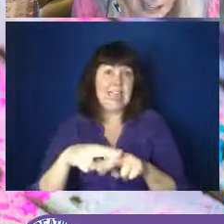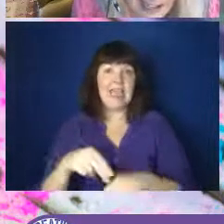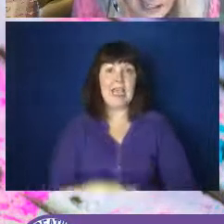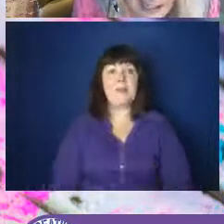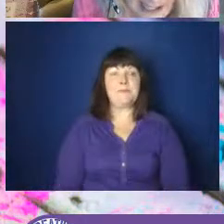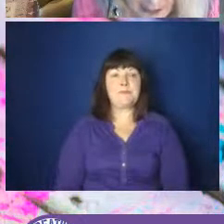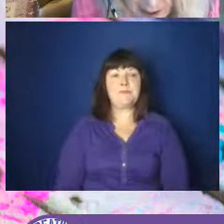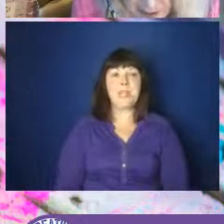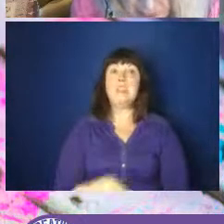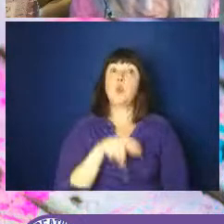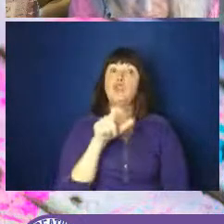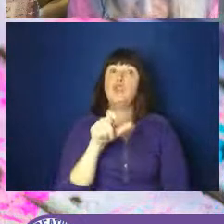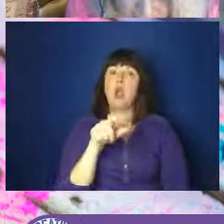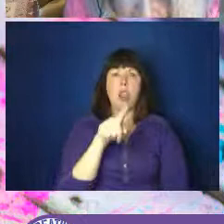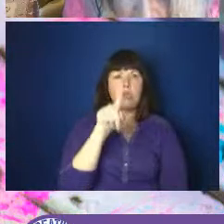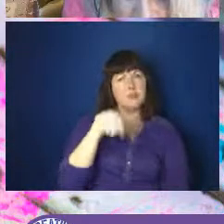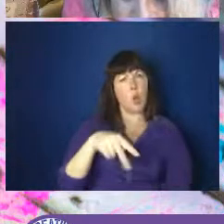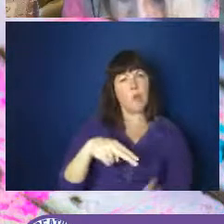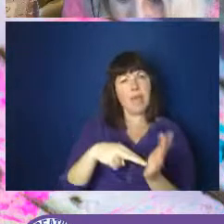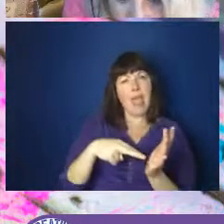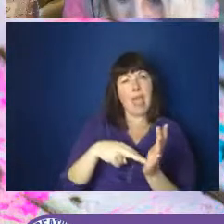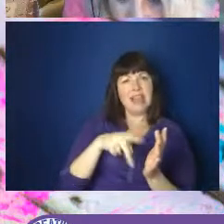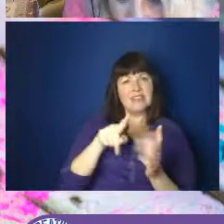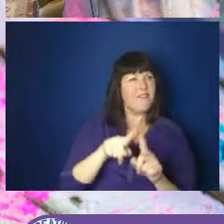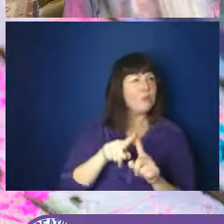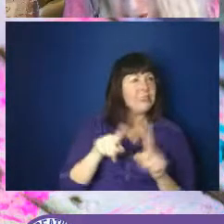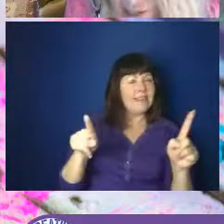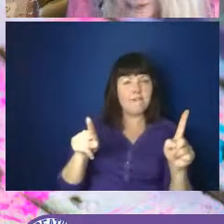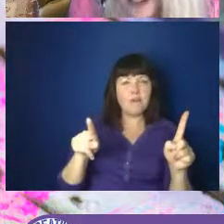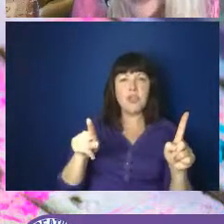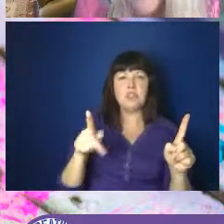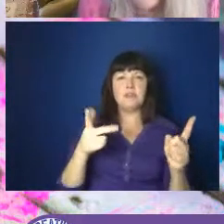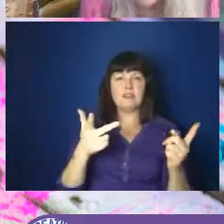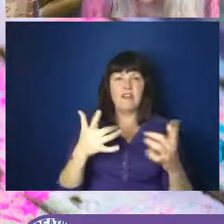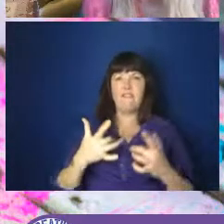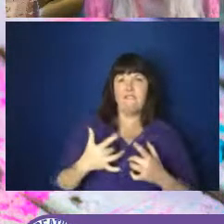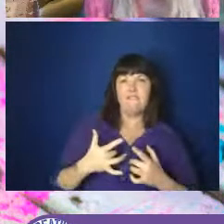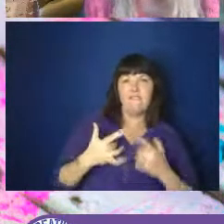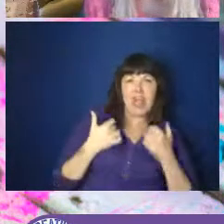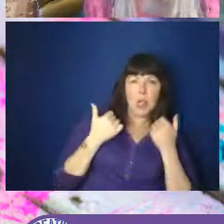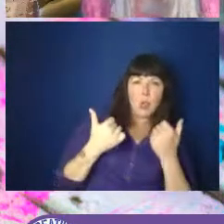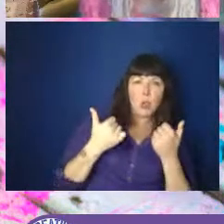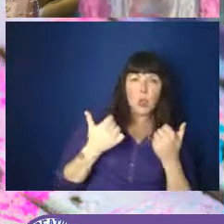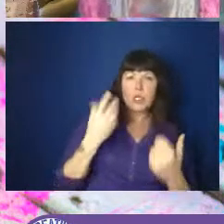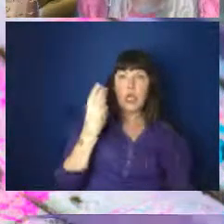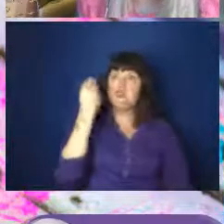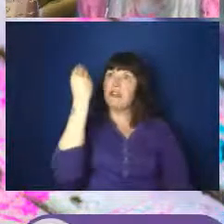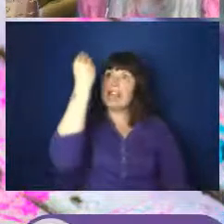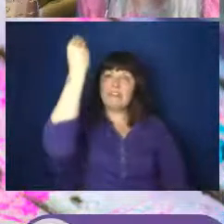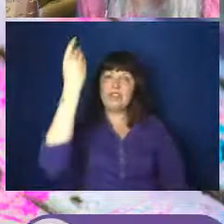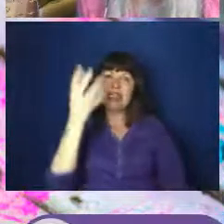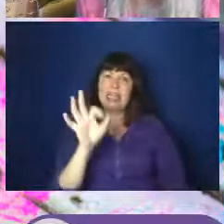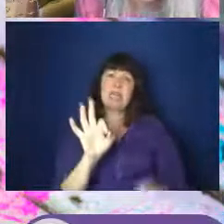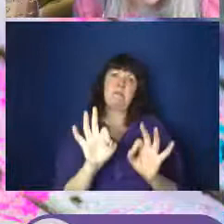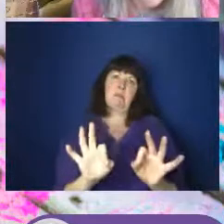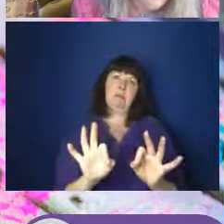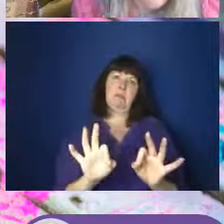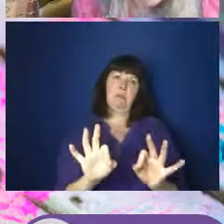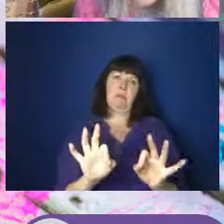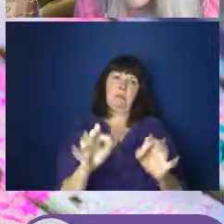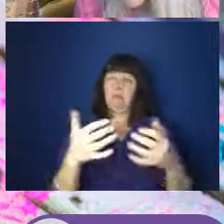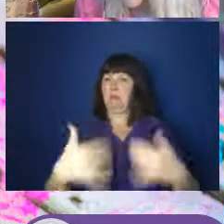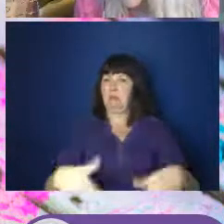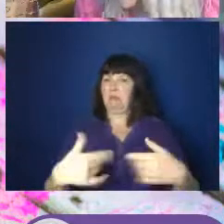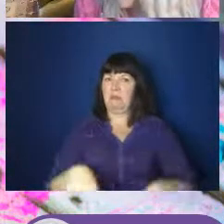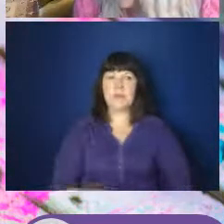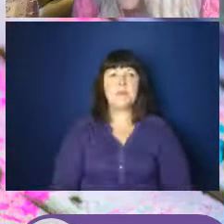Charlotte says, this is very different. It's great. Feel good. Creativity to keep you going. Ah, awesome. I think